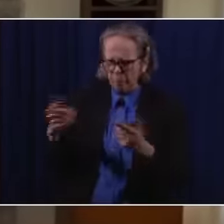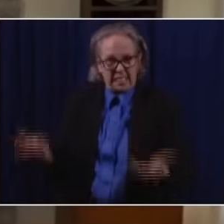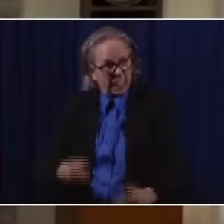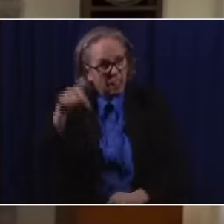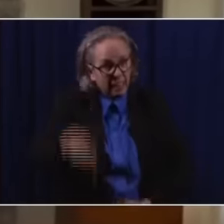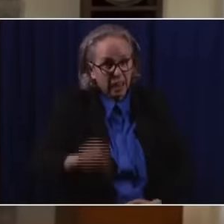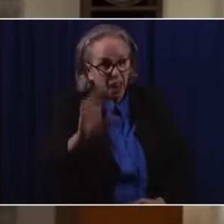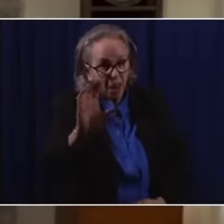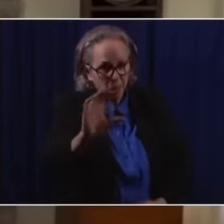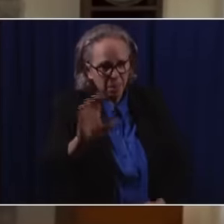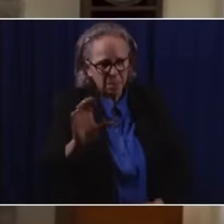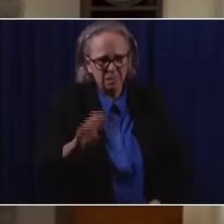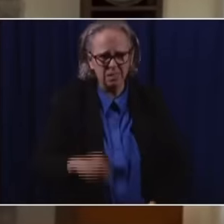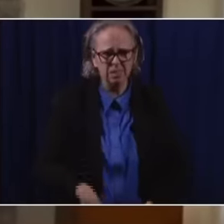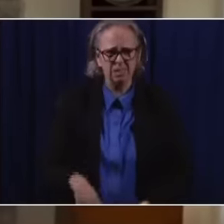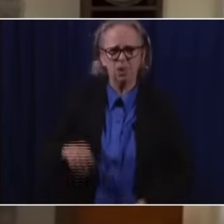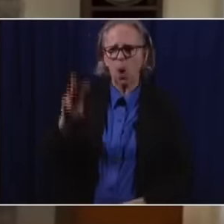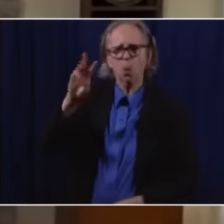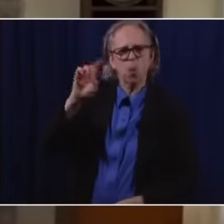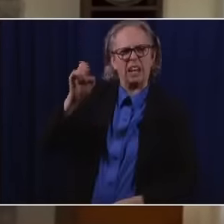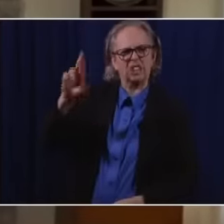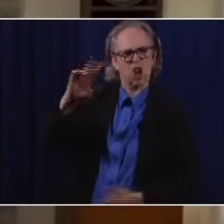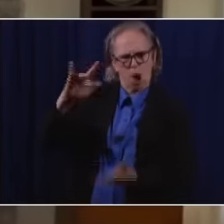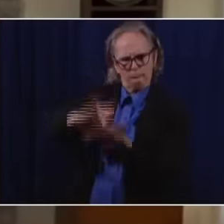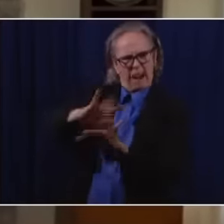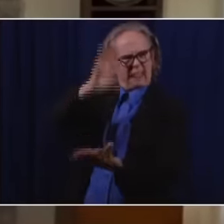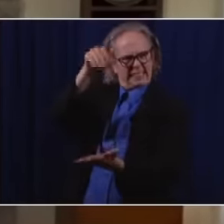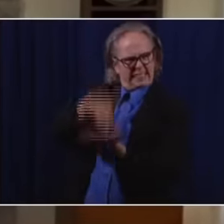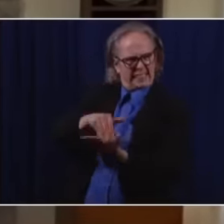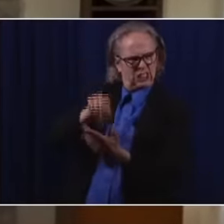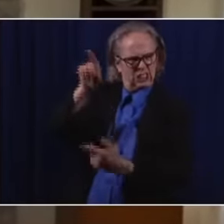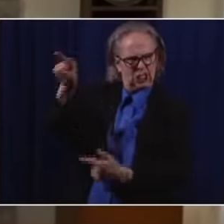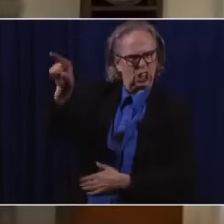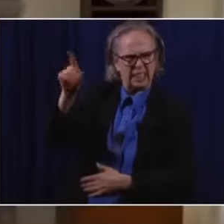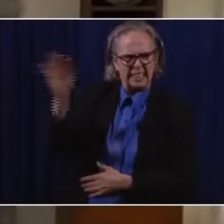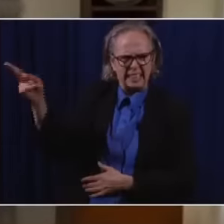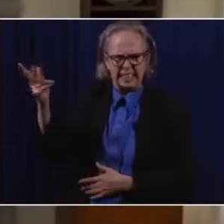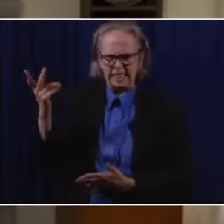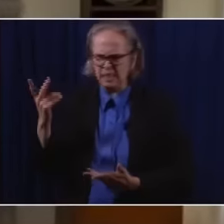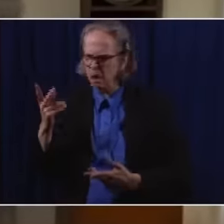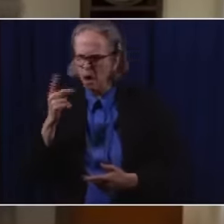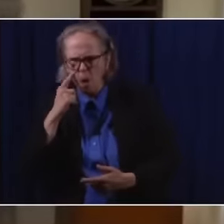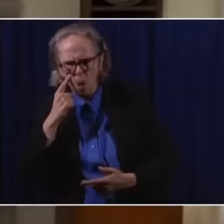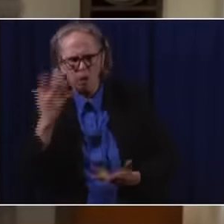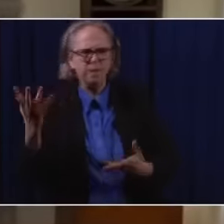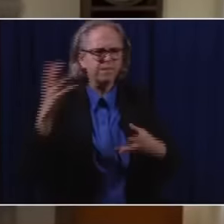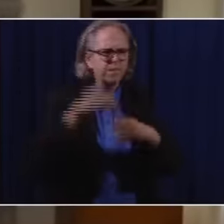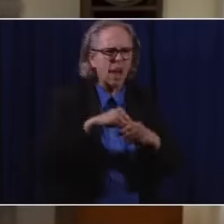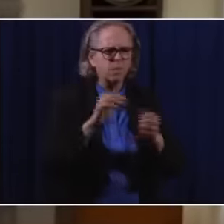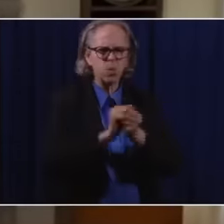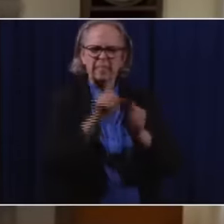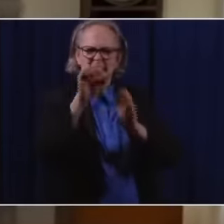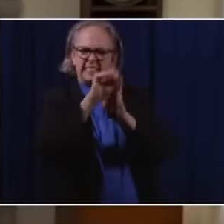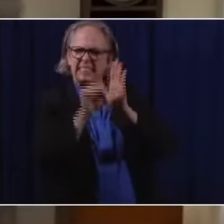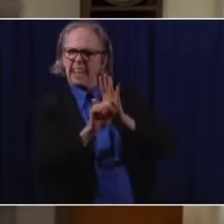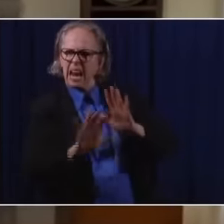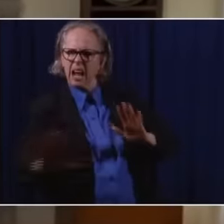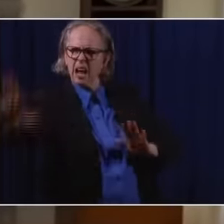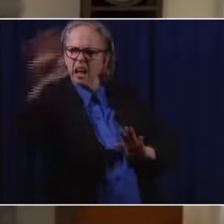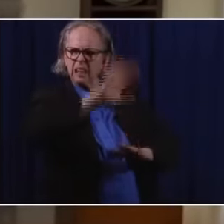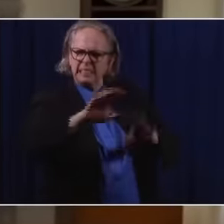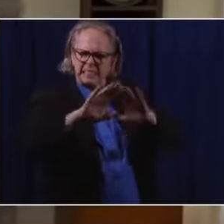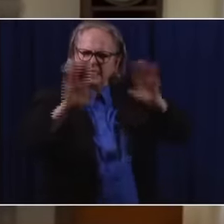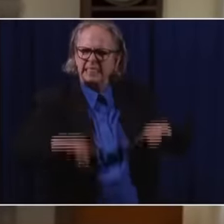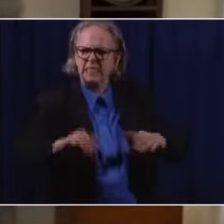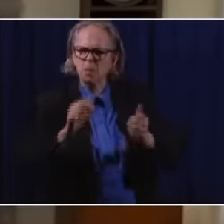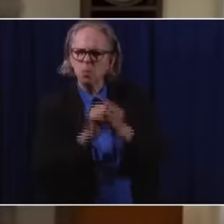Medical Center, but he is directly involved in the system that we have set up statewide. So we have